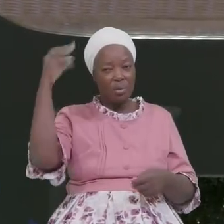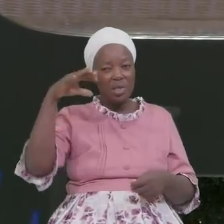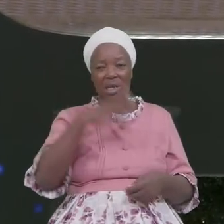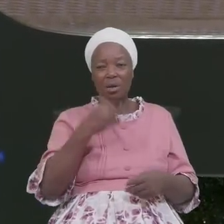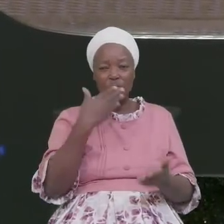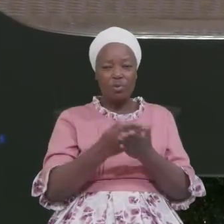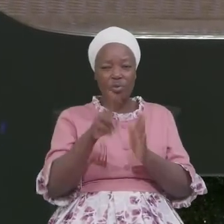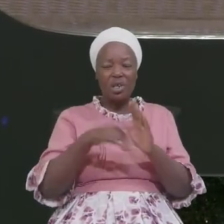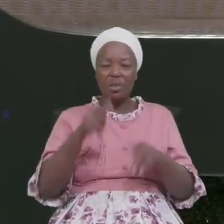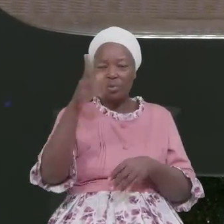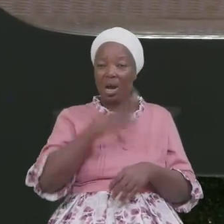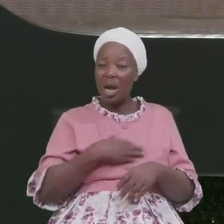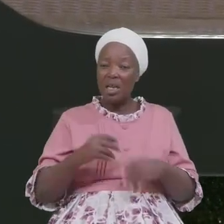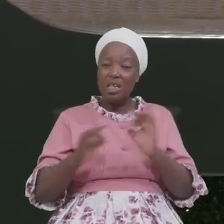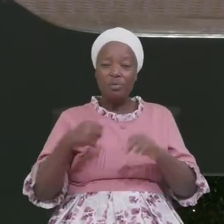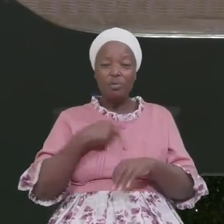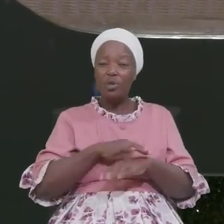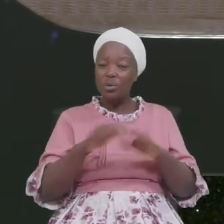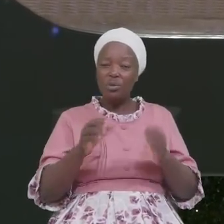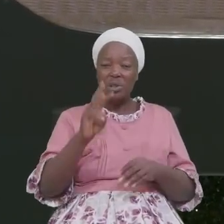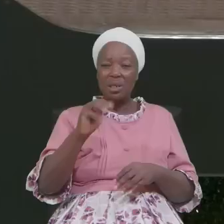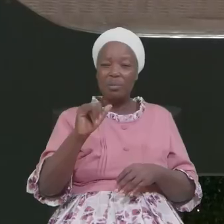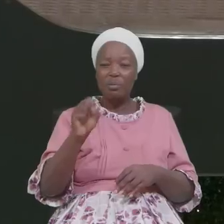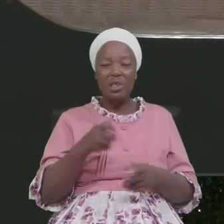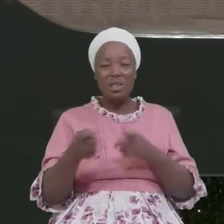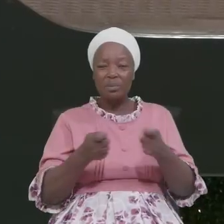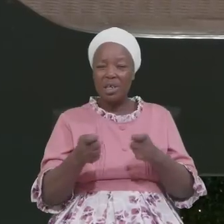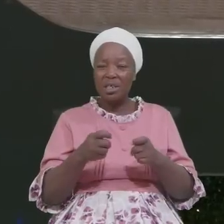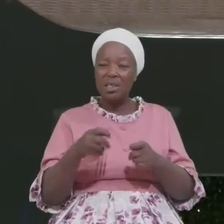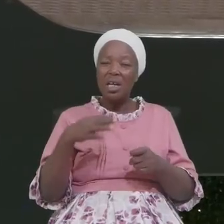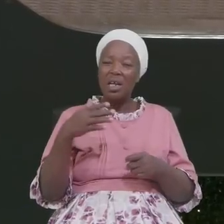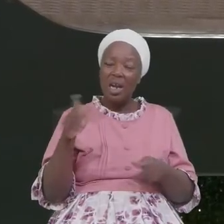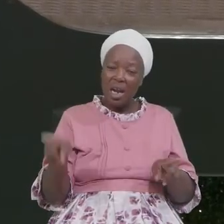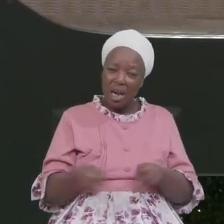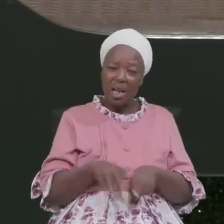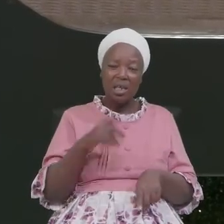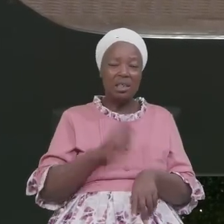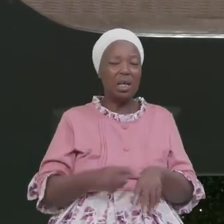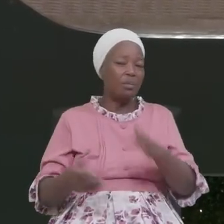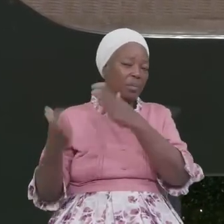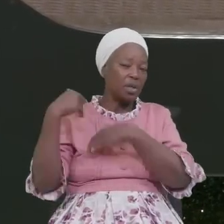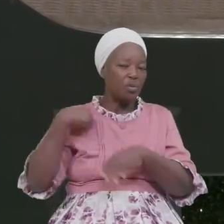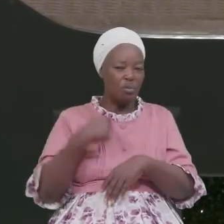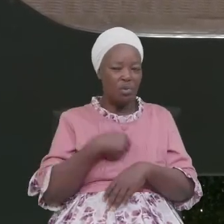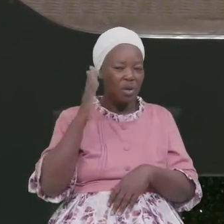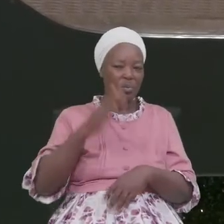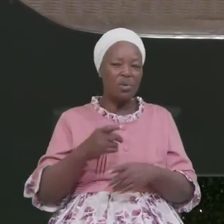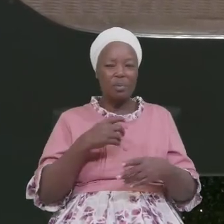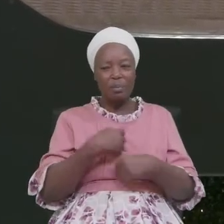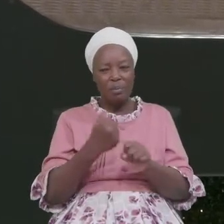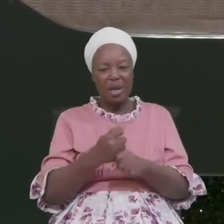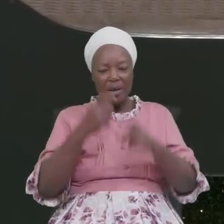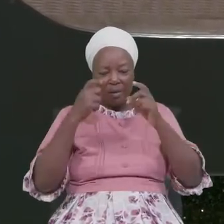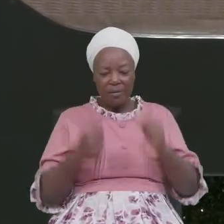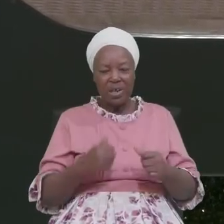if we don't mismanage like in the past, we'll make faster progress